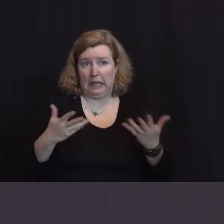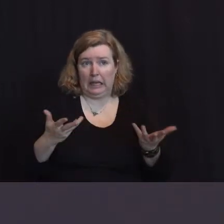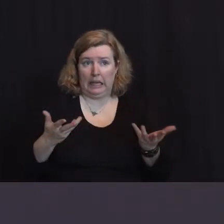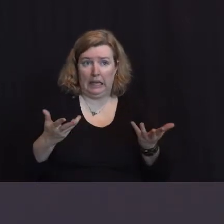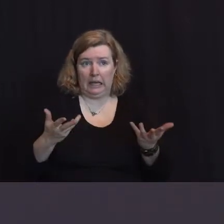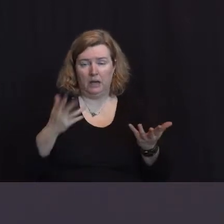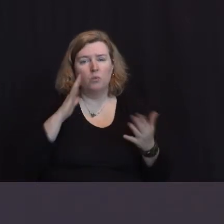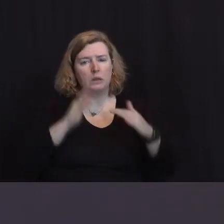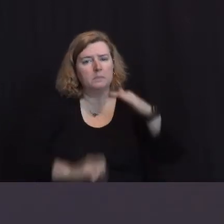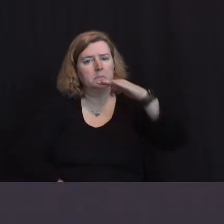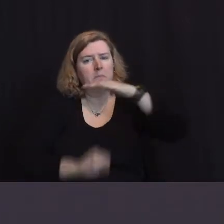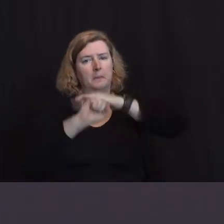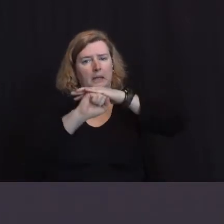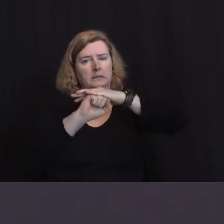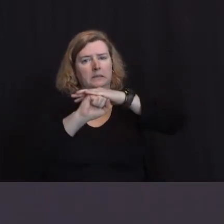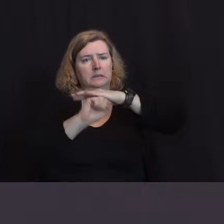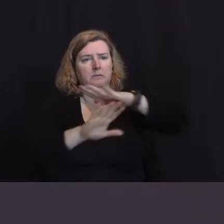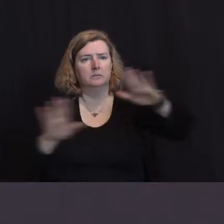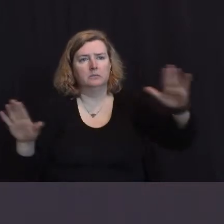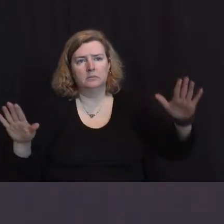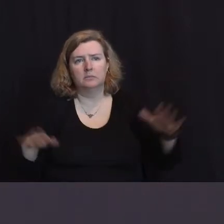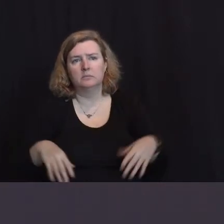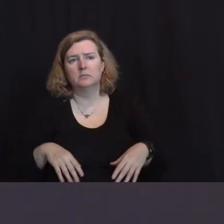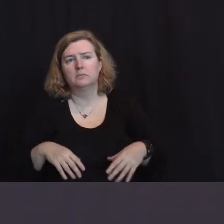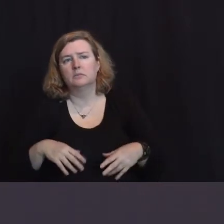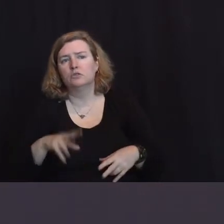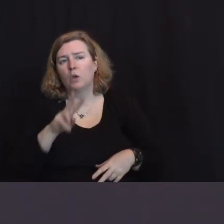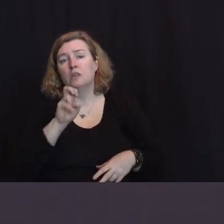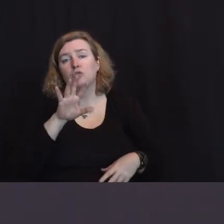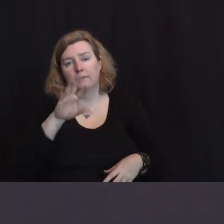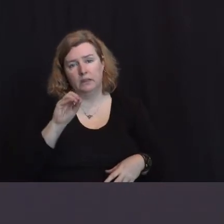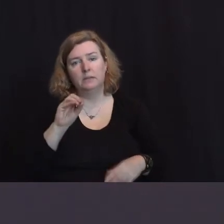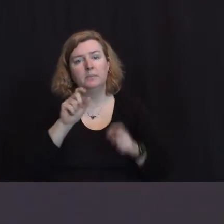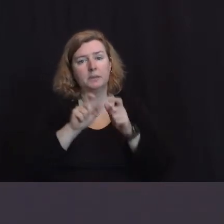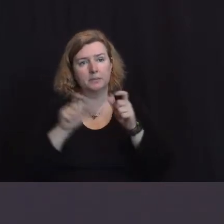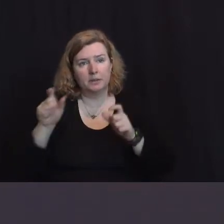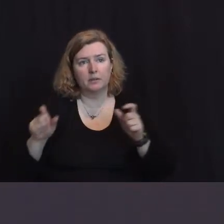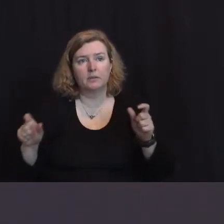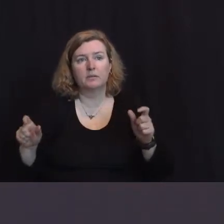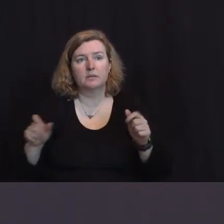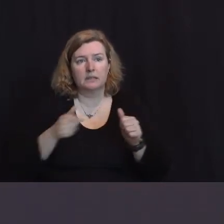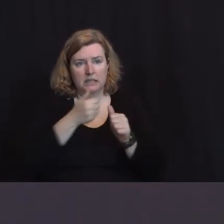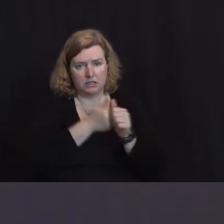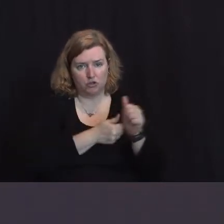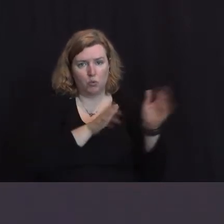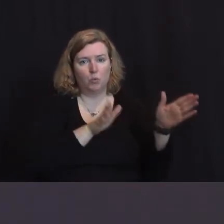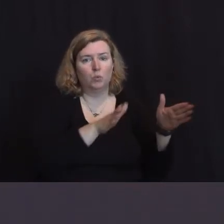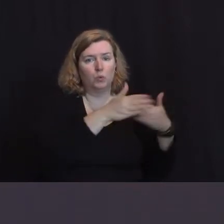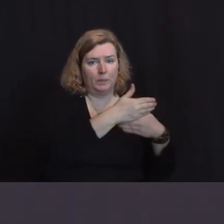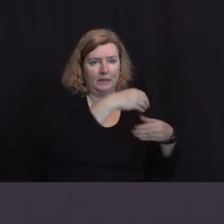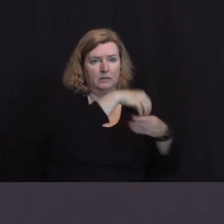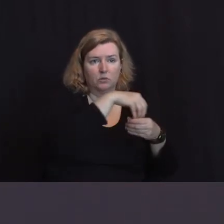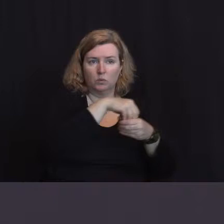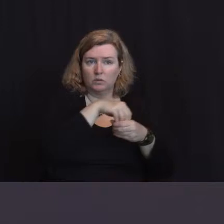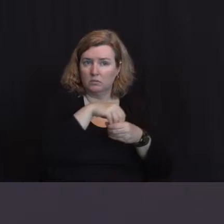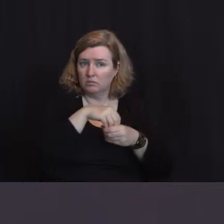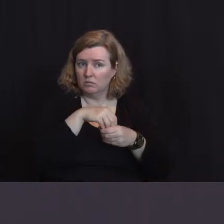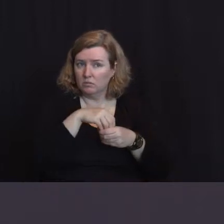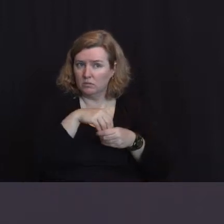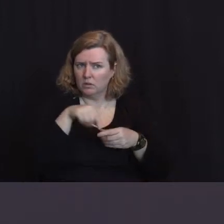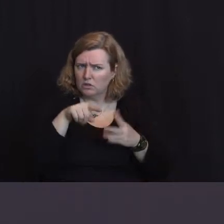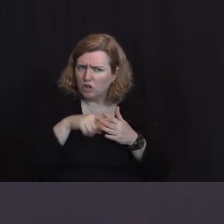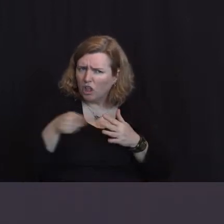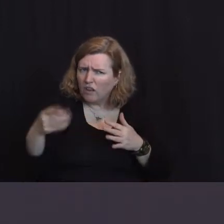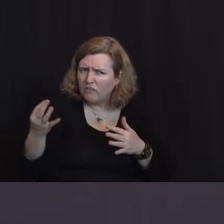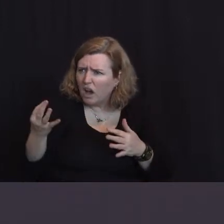persons per room. Is that this Friday or the 19th? That's on May 19th. May 19th. So that's